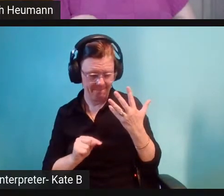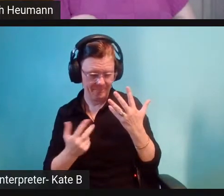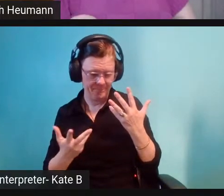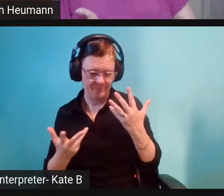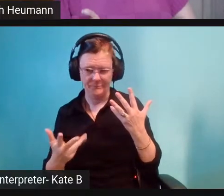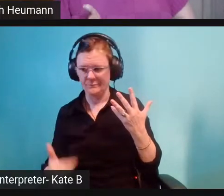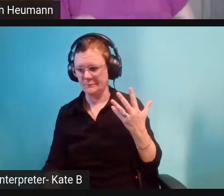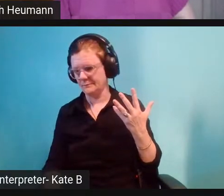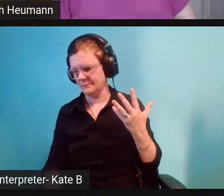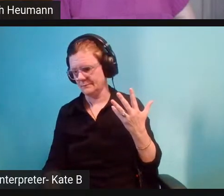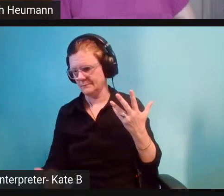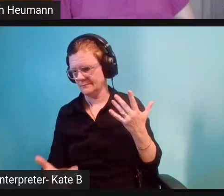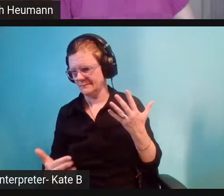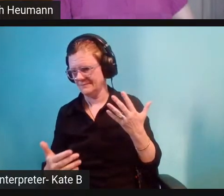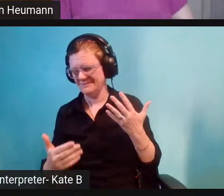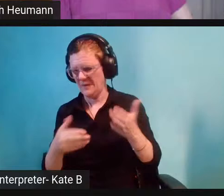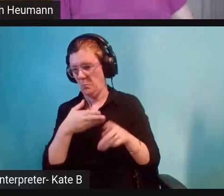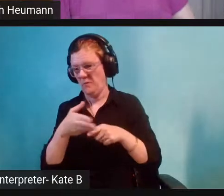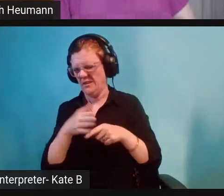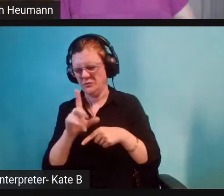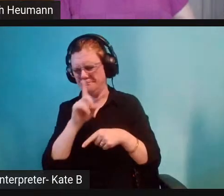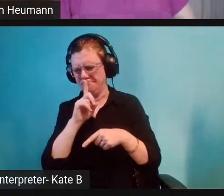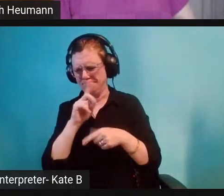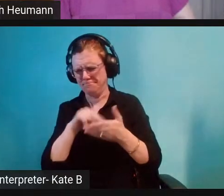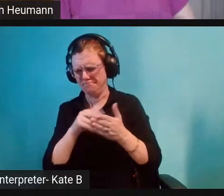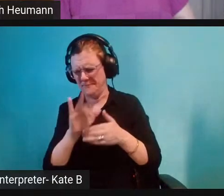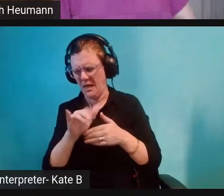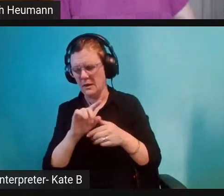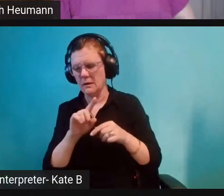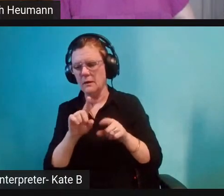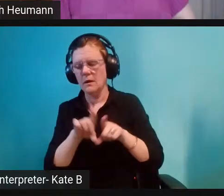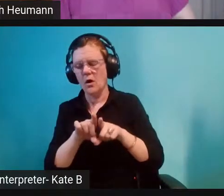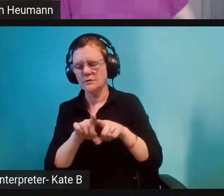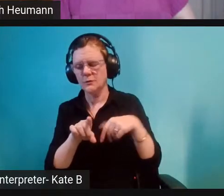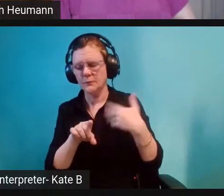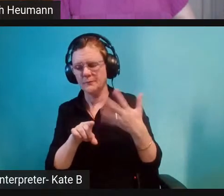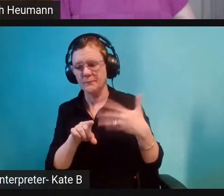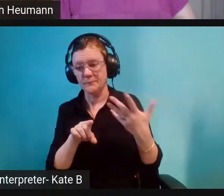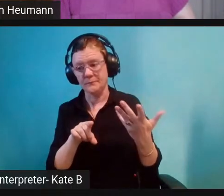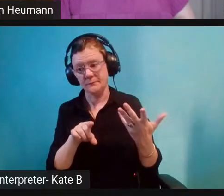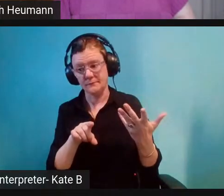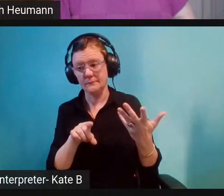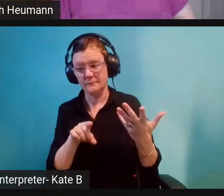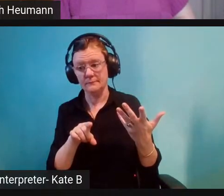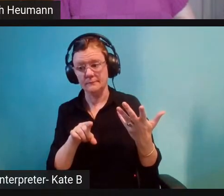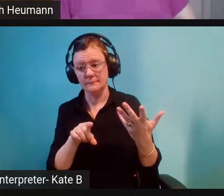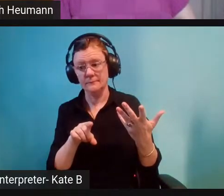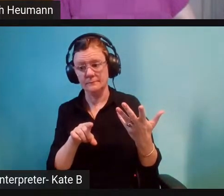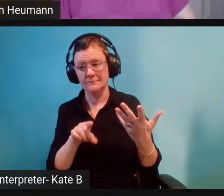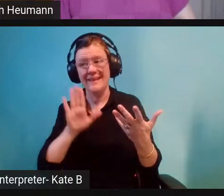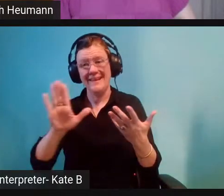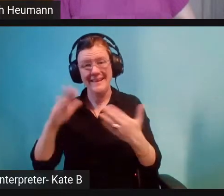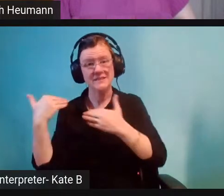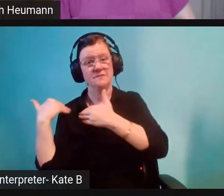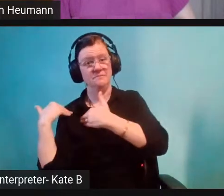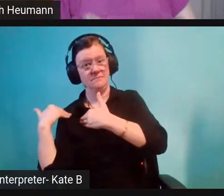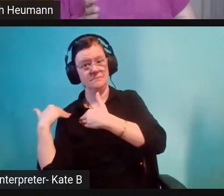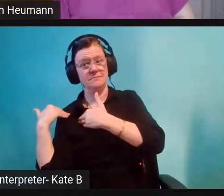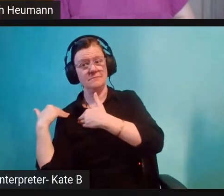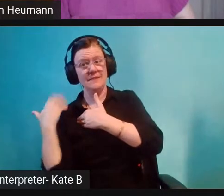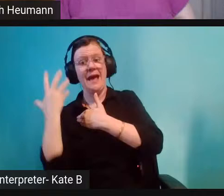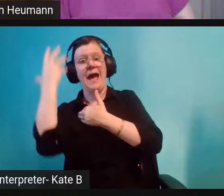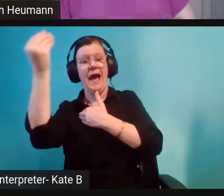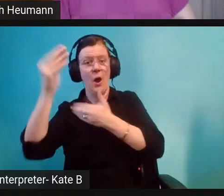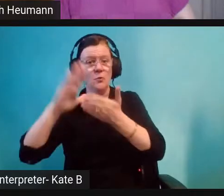I'm using professional, but I don't mean that. But it also needs to learn about, its role in society,